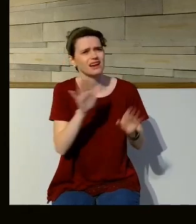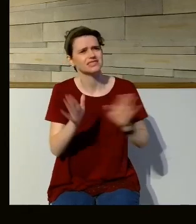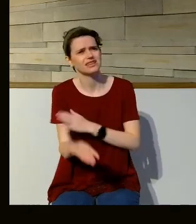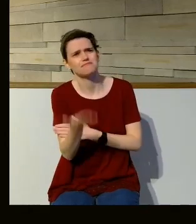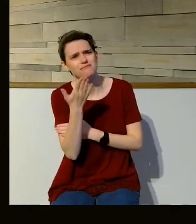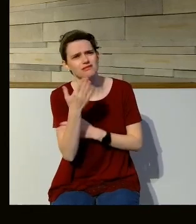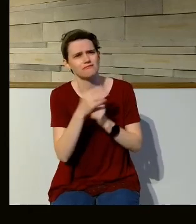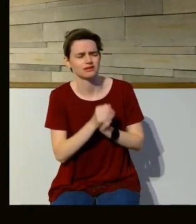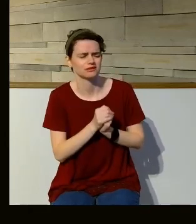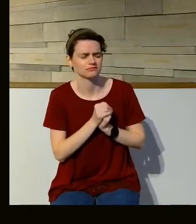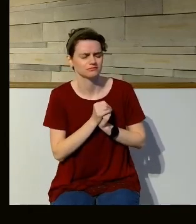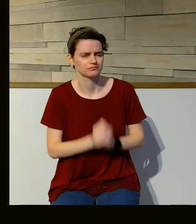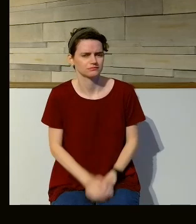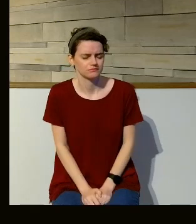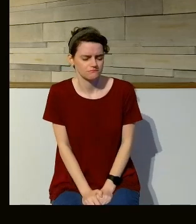morning worship service.